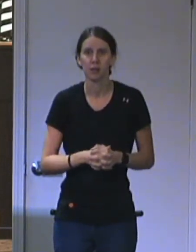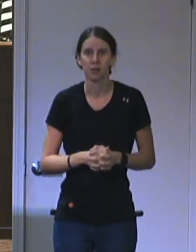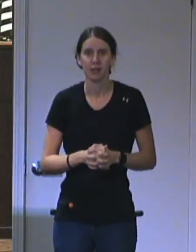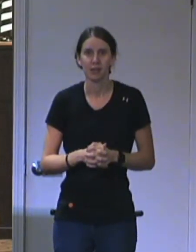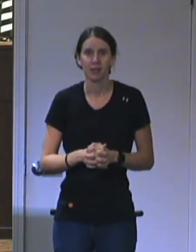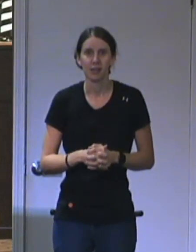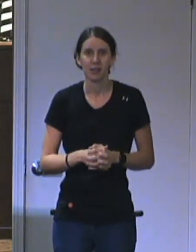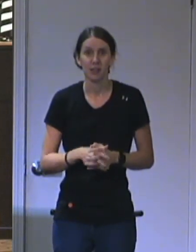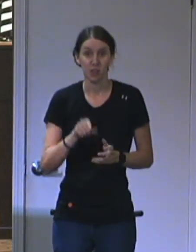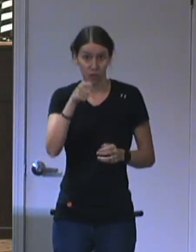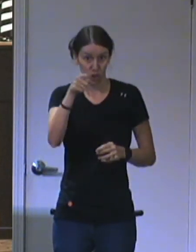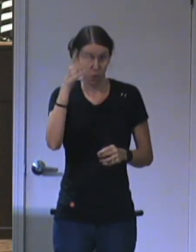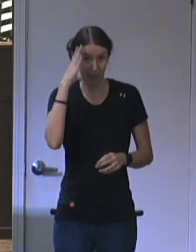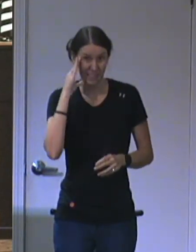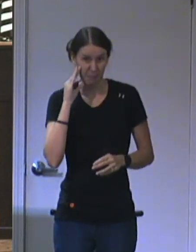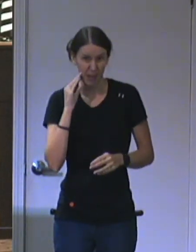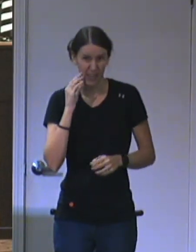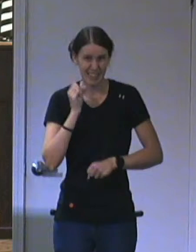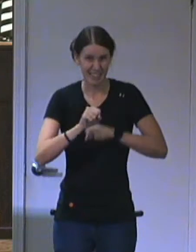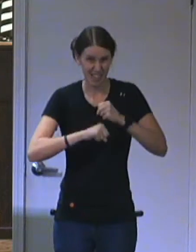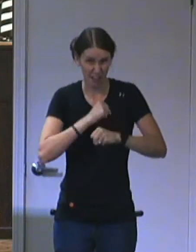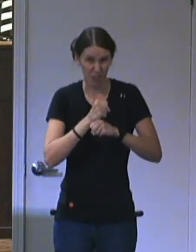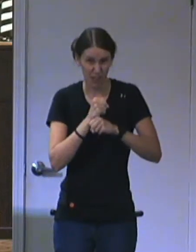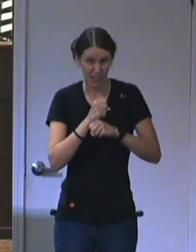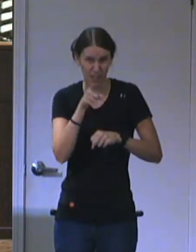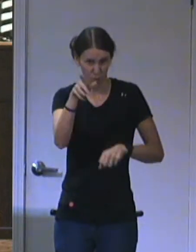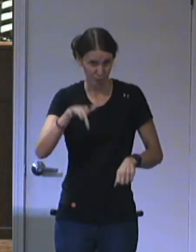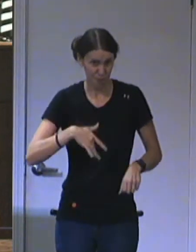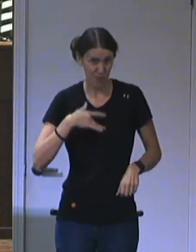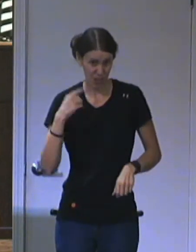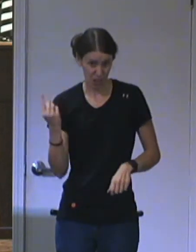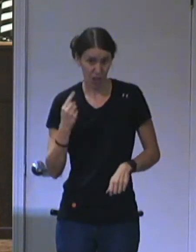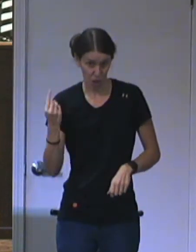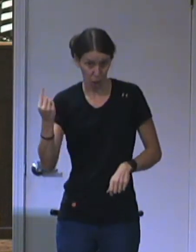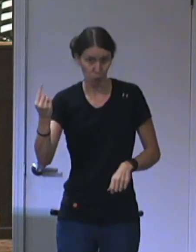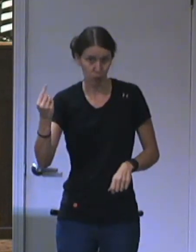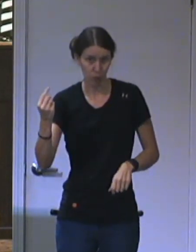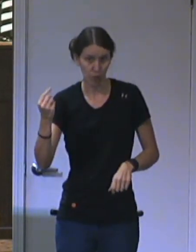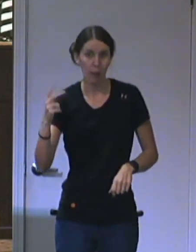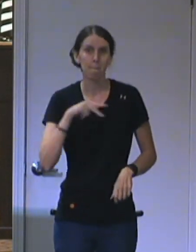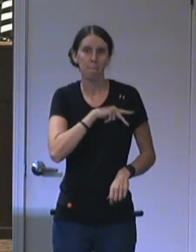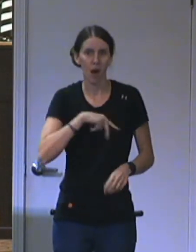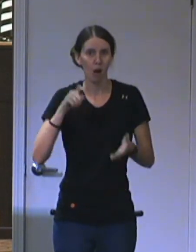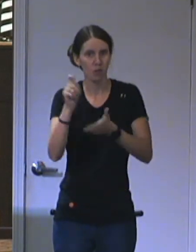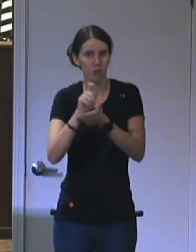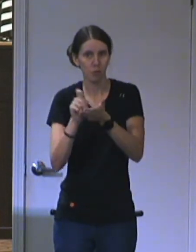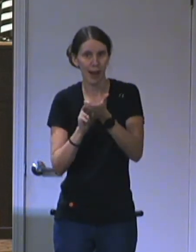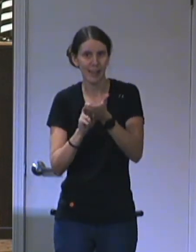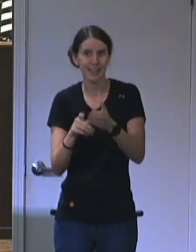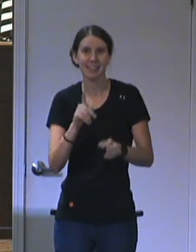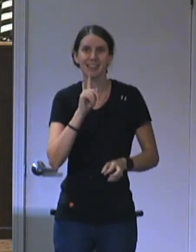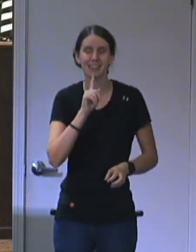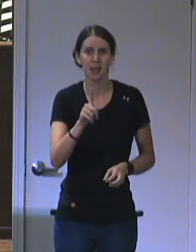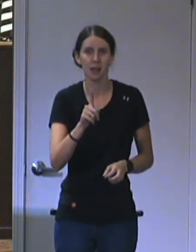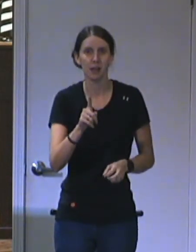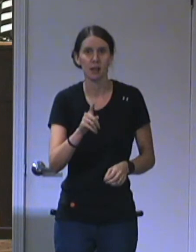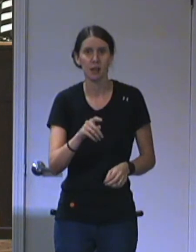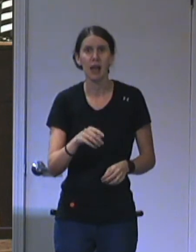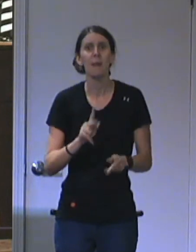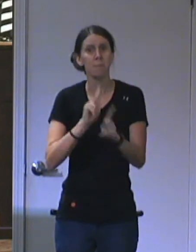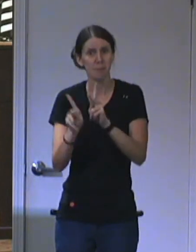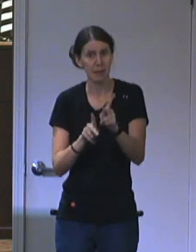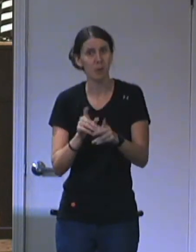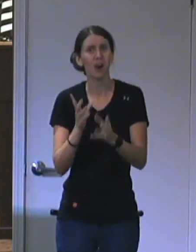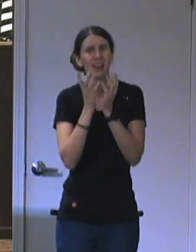feel alone. And he has taken the time in chapter 2 to say, there are people that care about